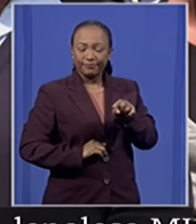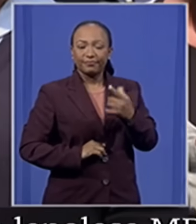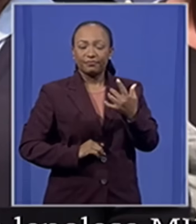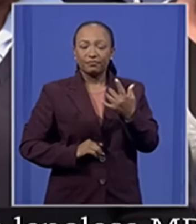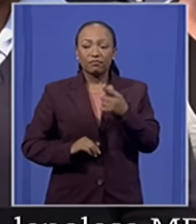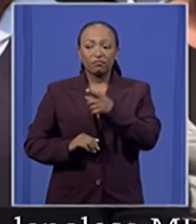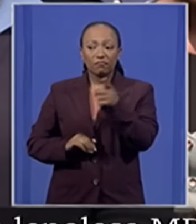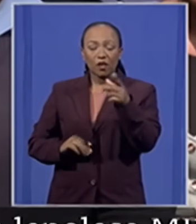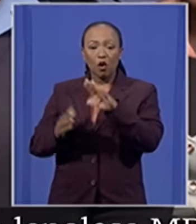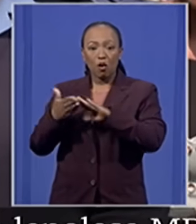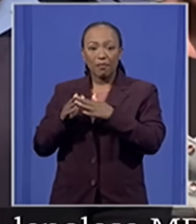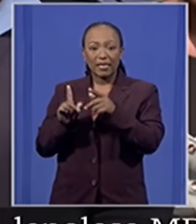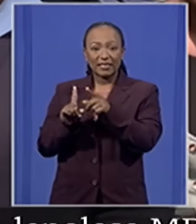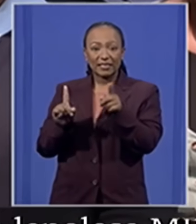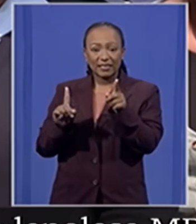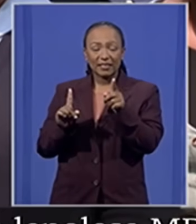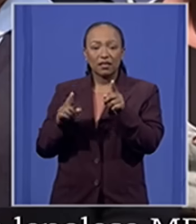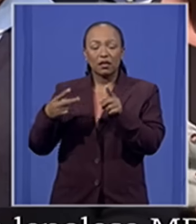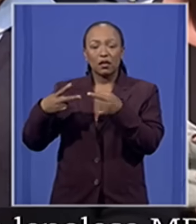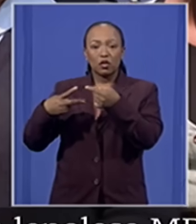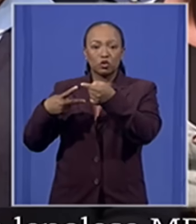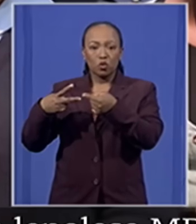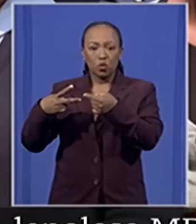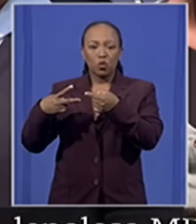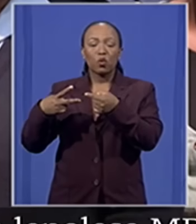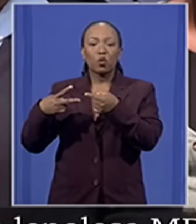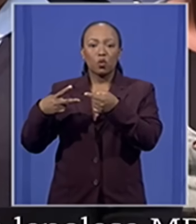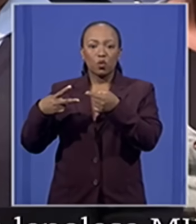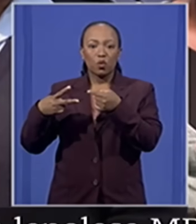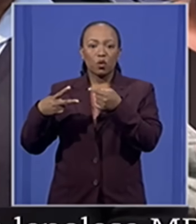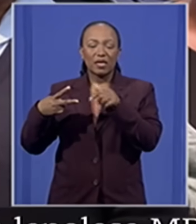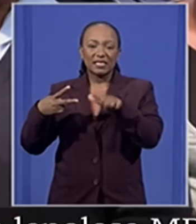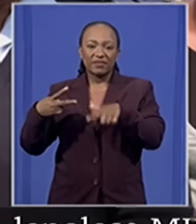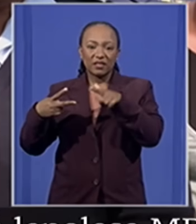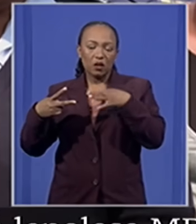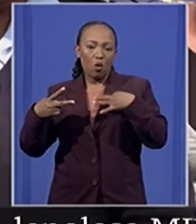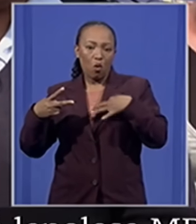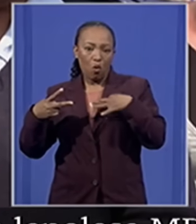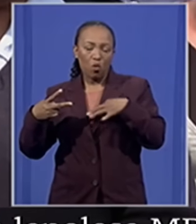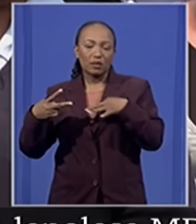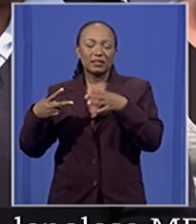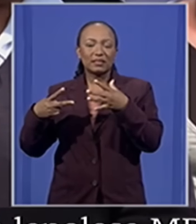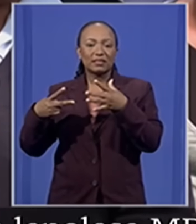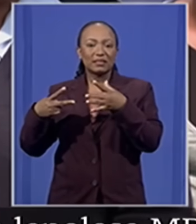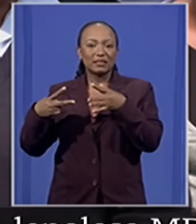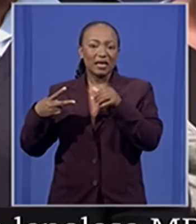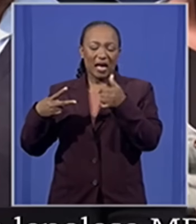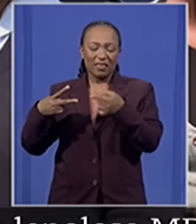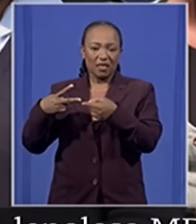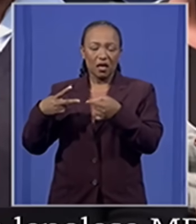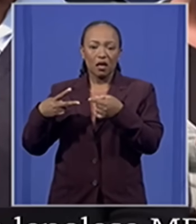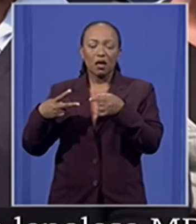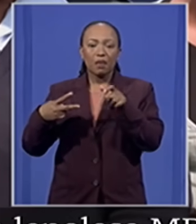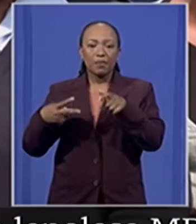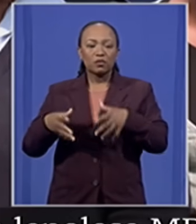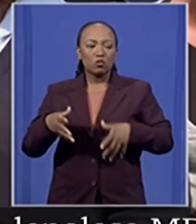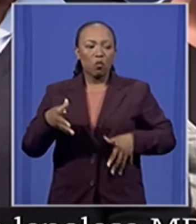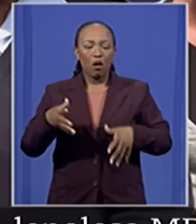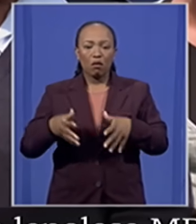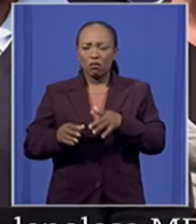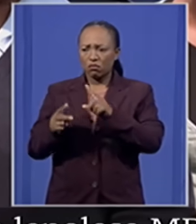well. 2 people, 17-year-old girl as well, was in the street. They were walking there and a person came and asked them